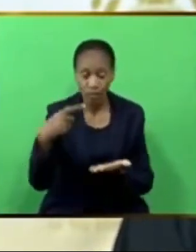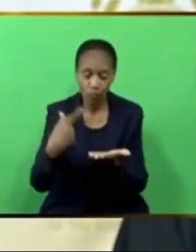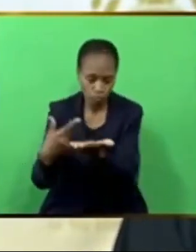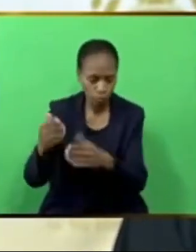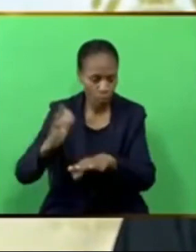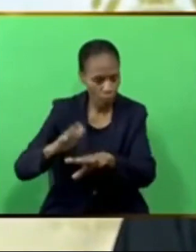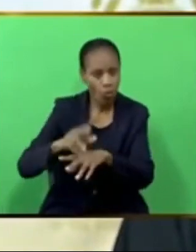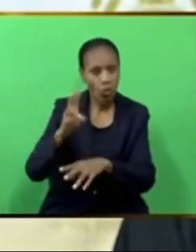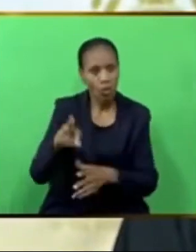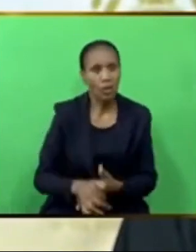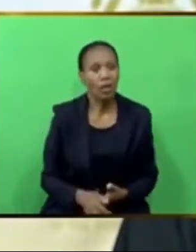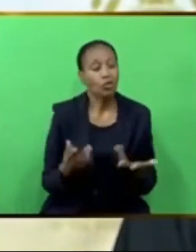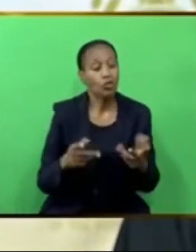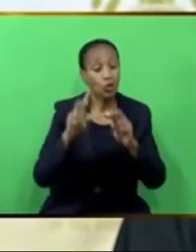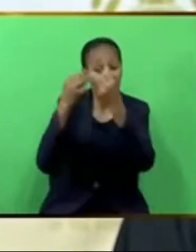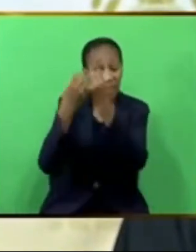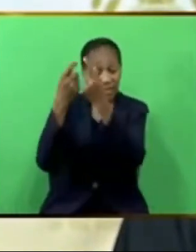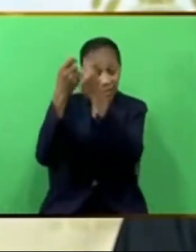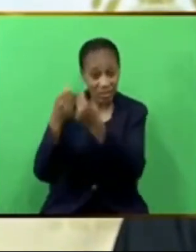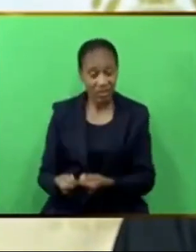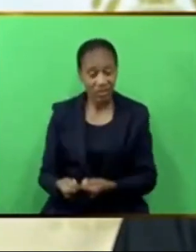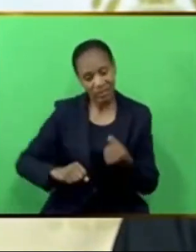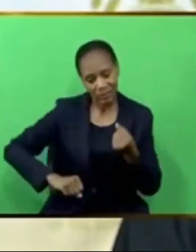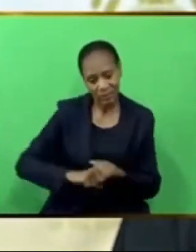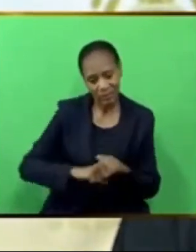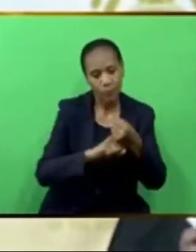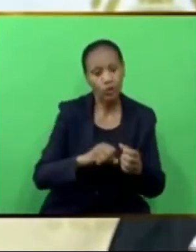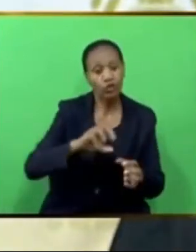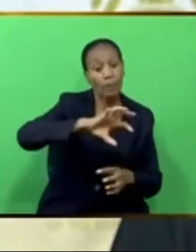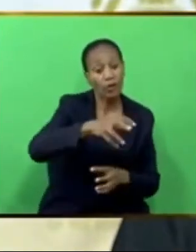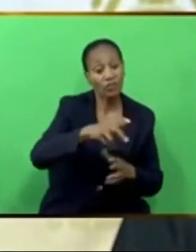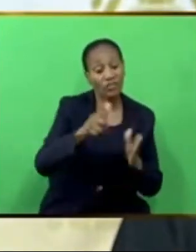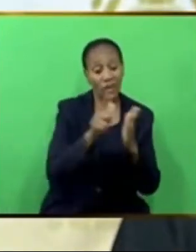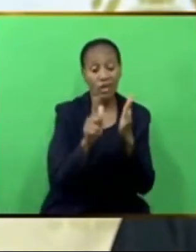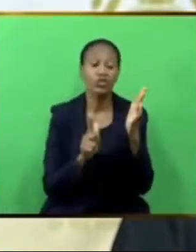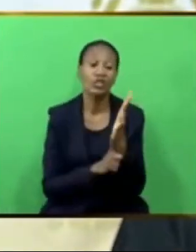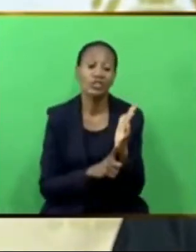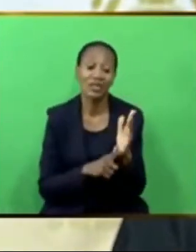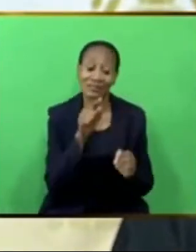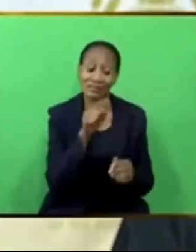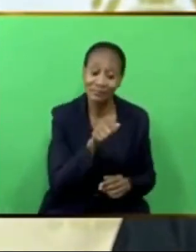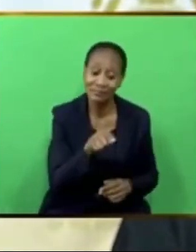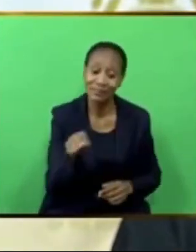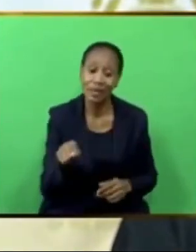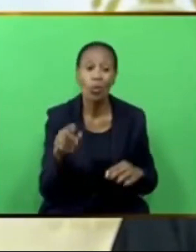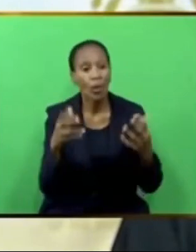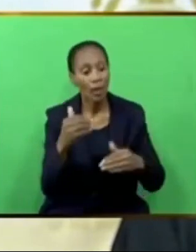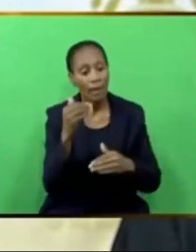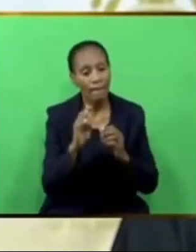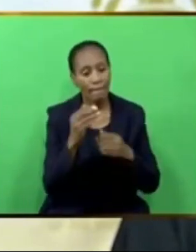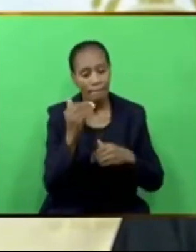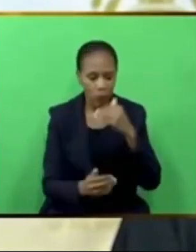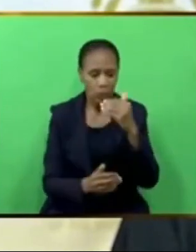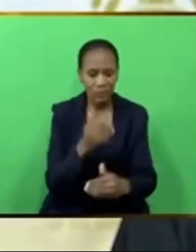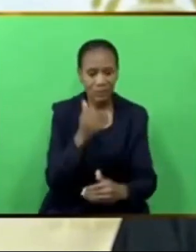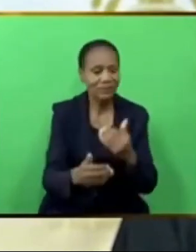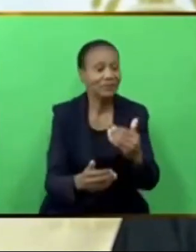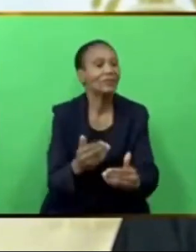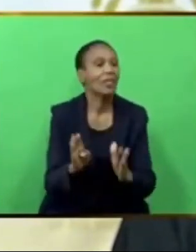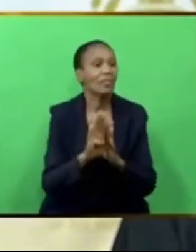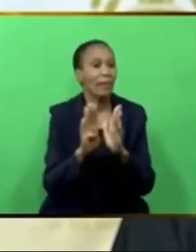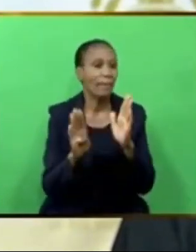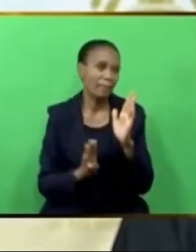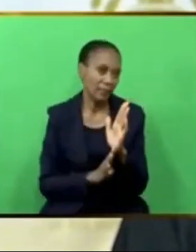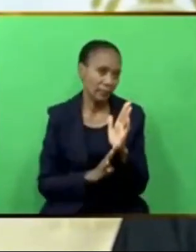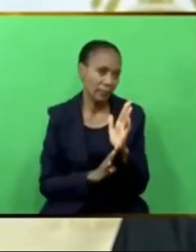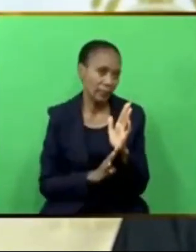concurrence. National Treasury is supporting provincial legislators as they process the bill and conduct nationwide public